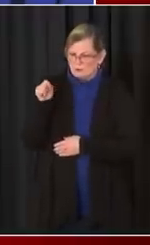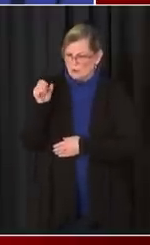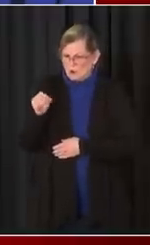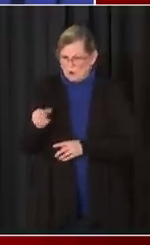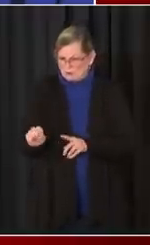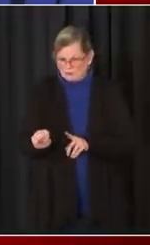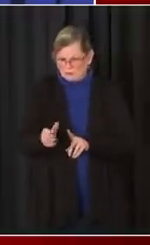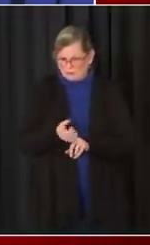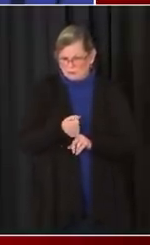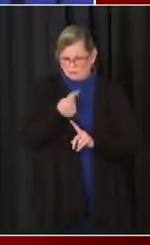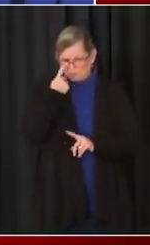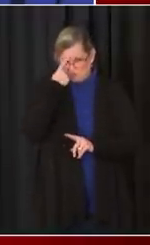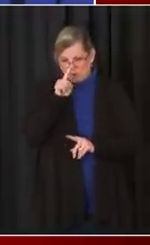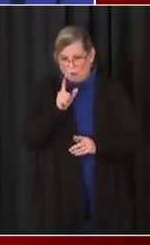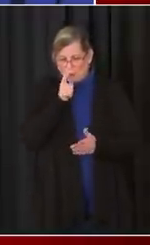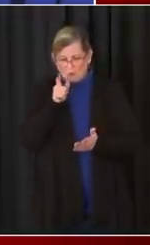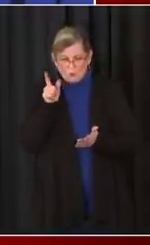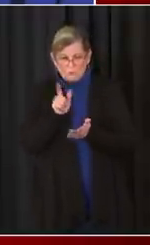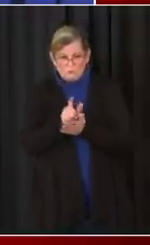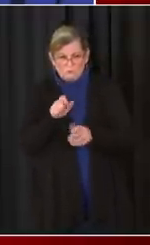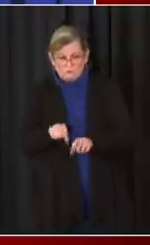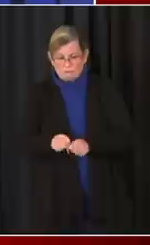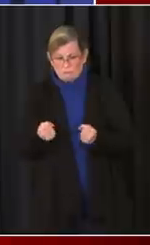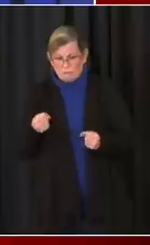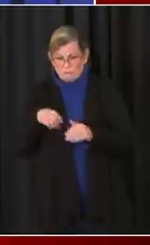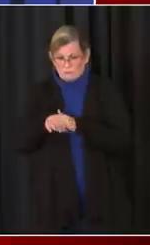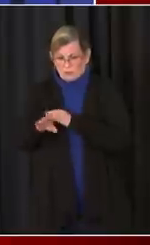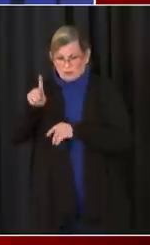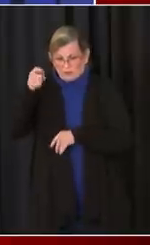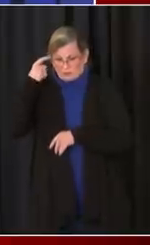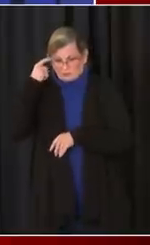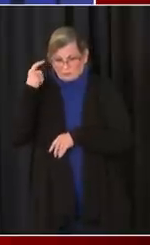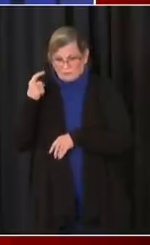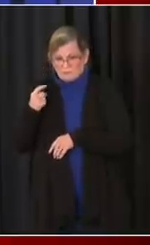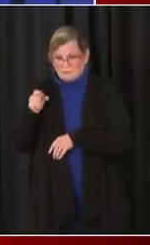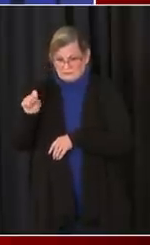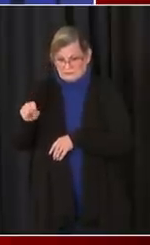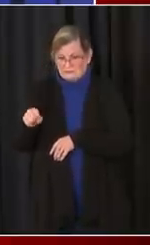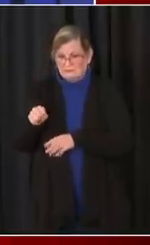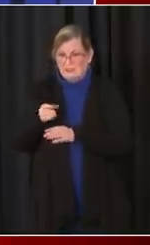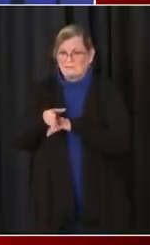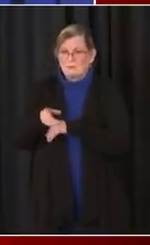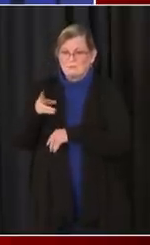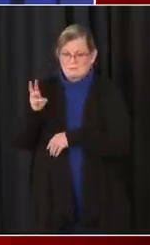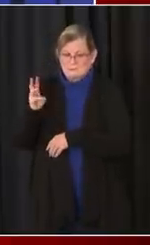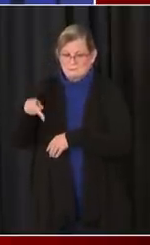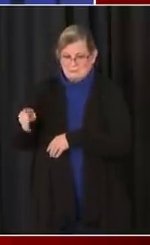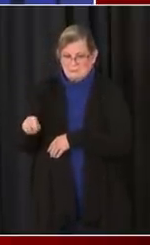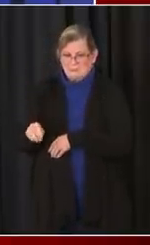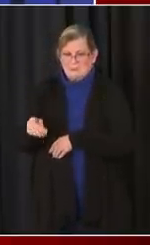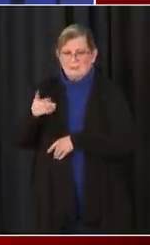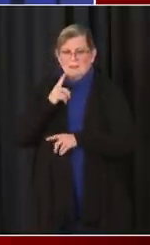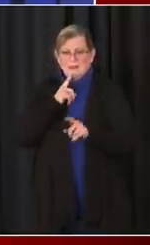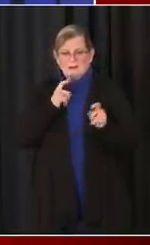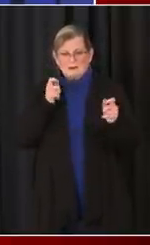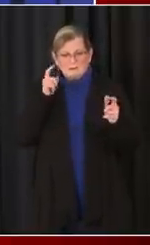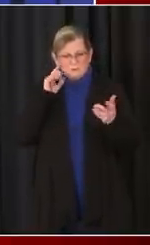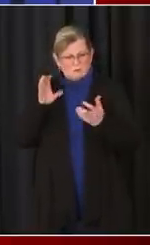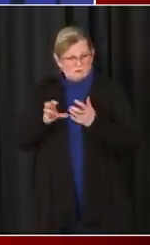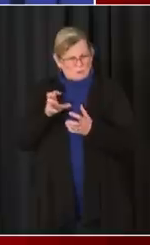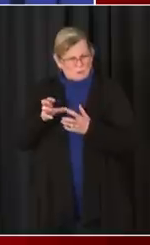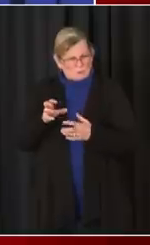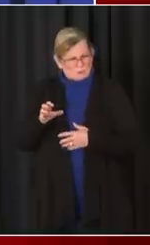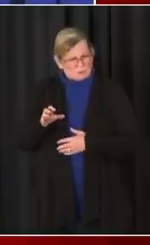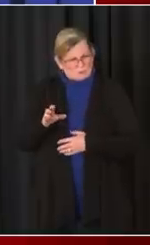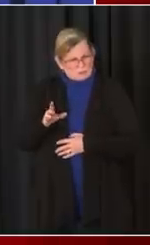arrests made for those who unlawfully entered the Capitol building until 6 p.m.? Yes, ma'am, that's correct. Okay, and then I think people are a little confused at